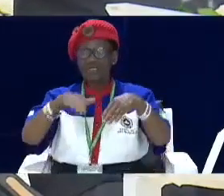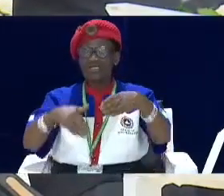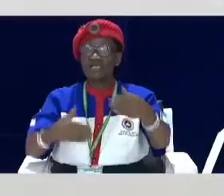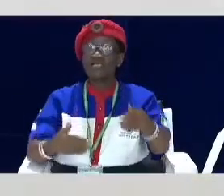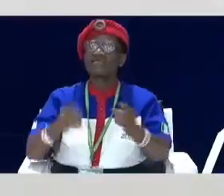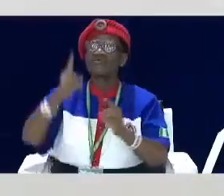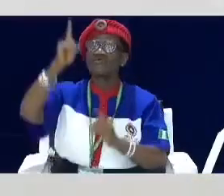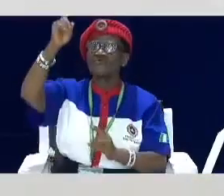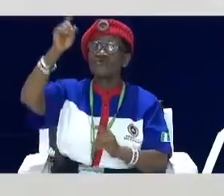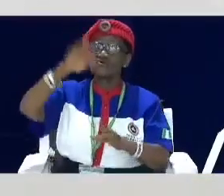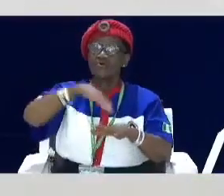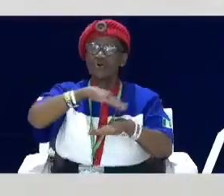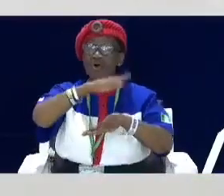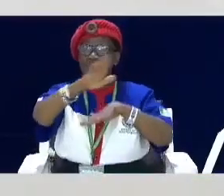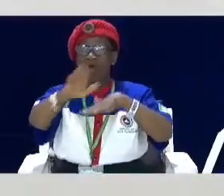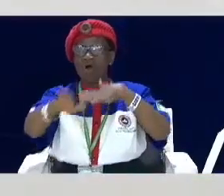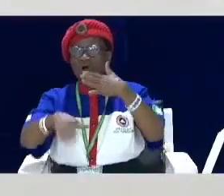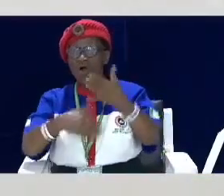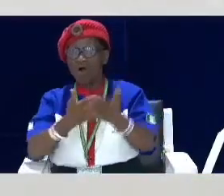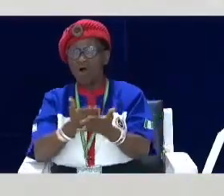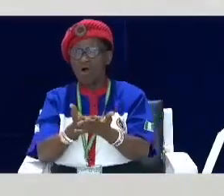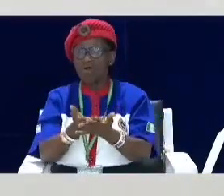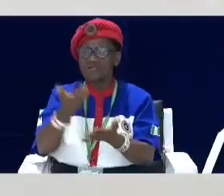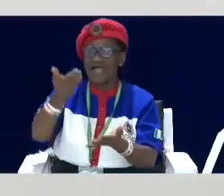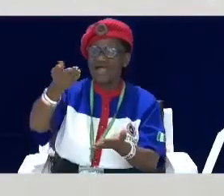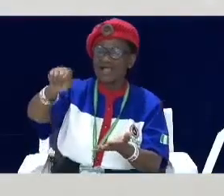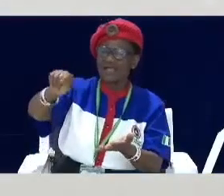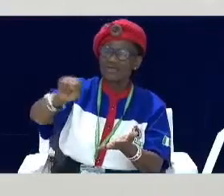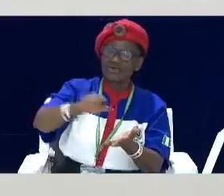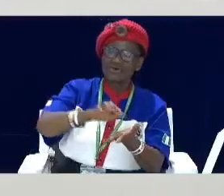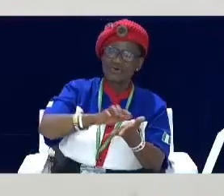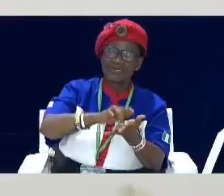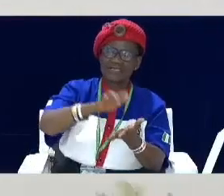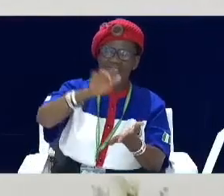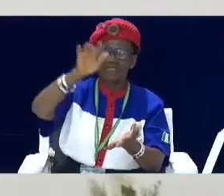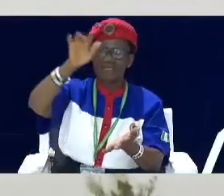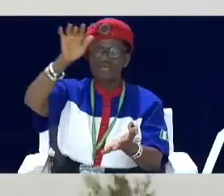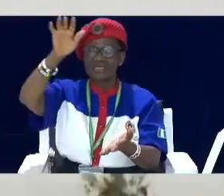honor. We give you all the glory.